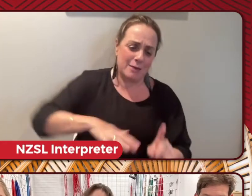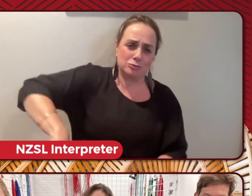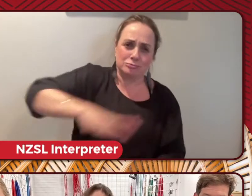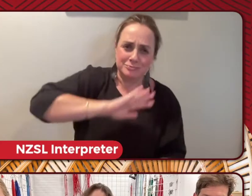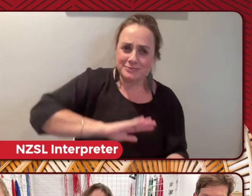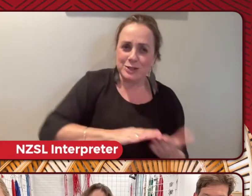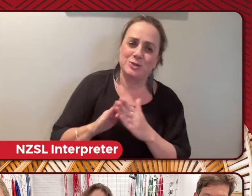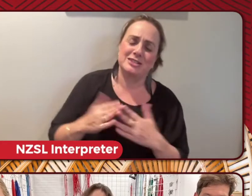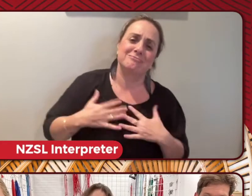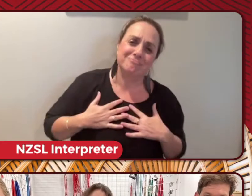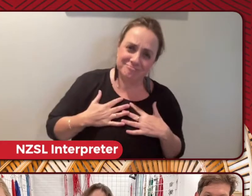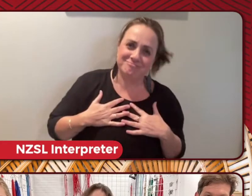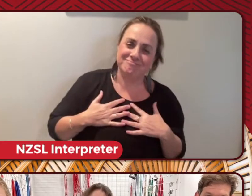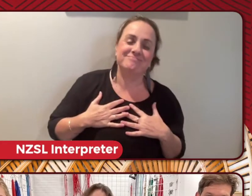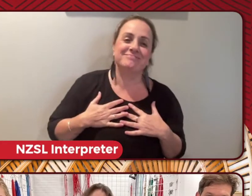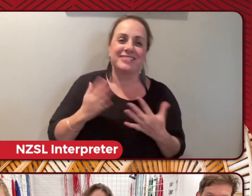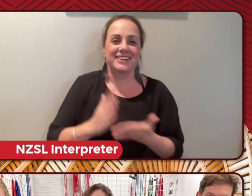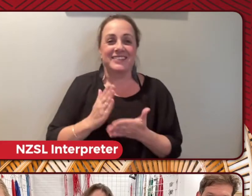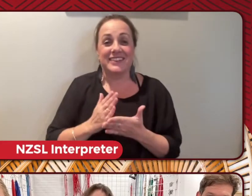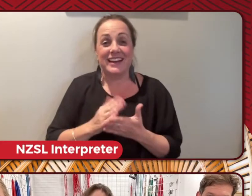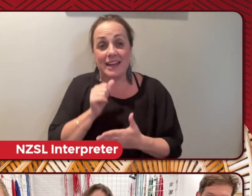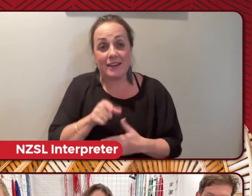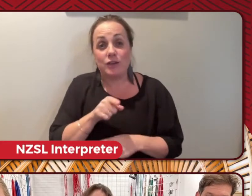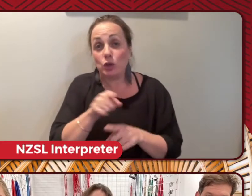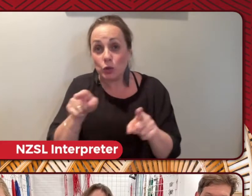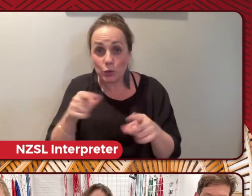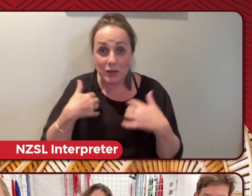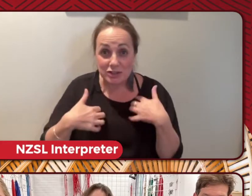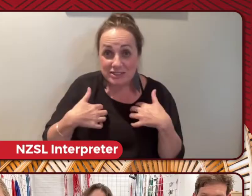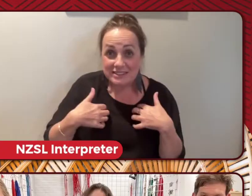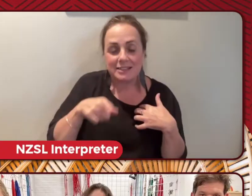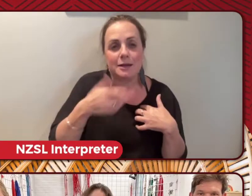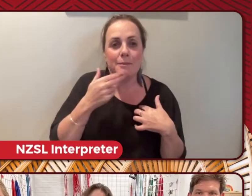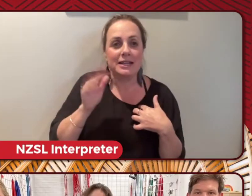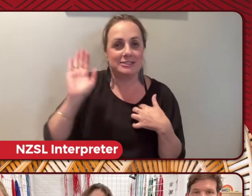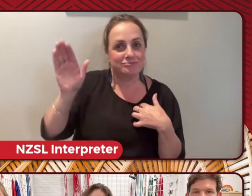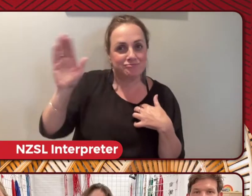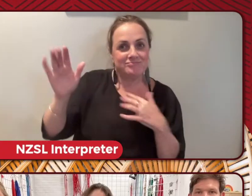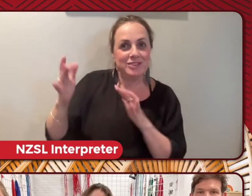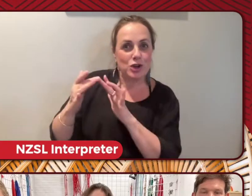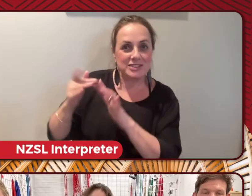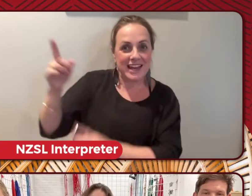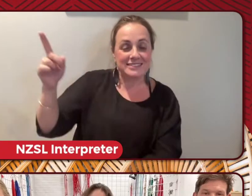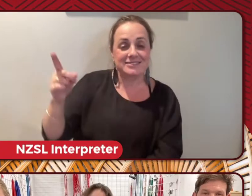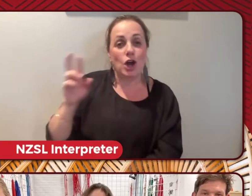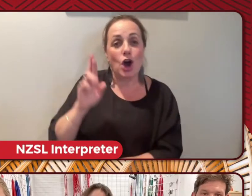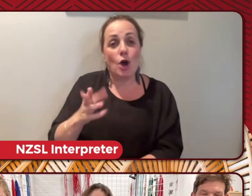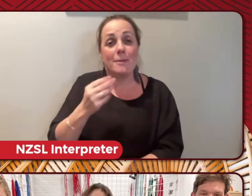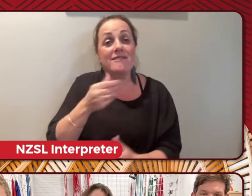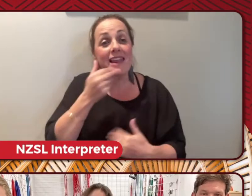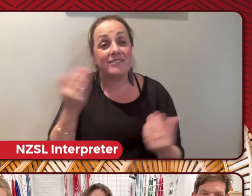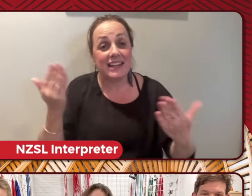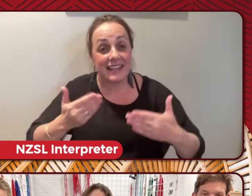So, if you're interested, please do reach out to them. I hope you all have a lovely